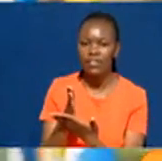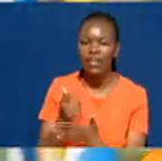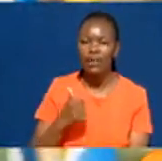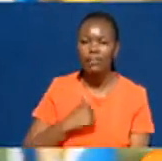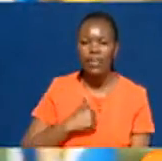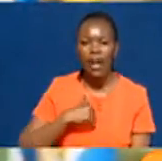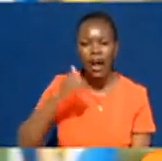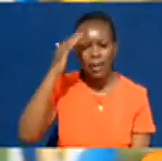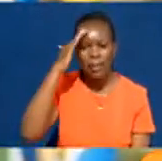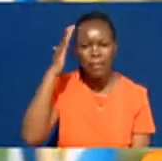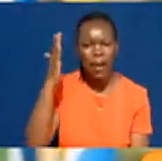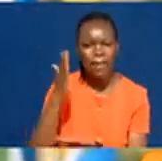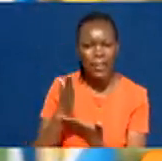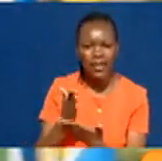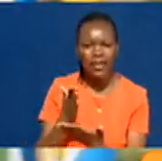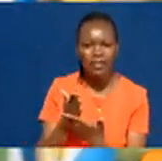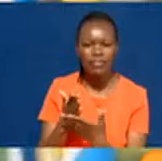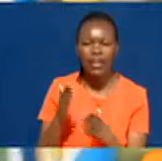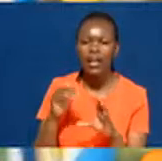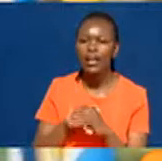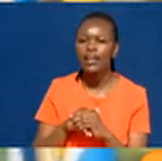I believe in